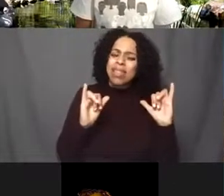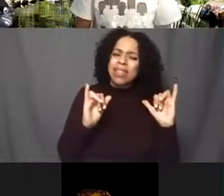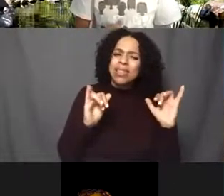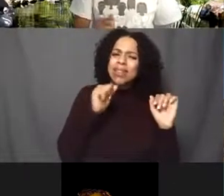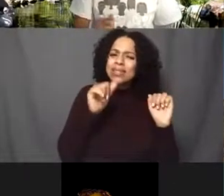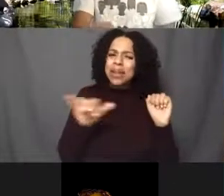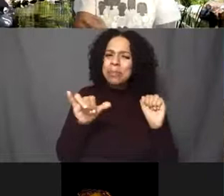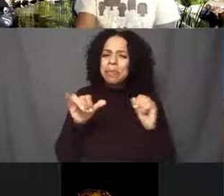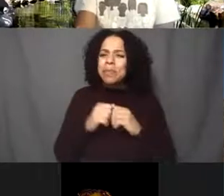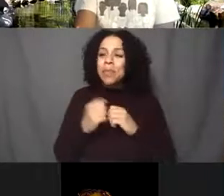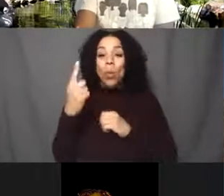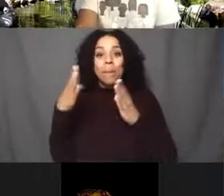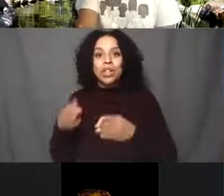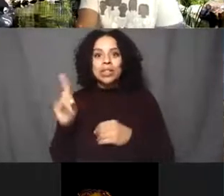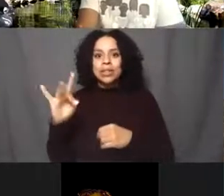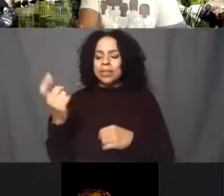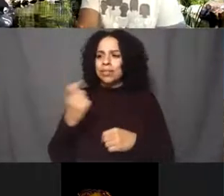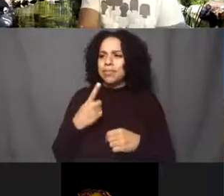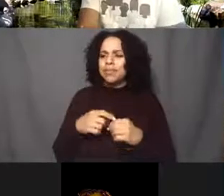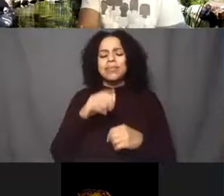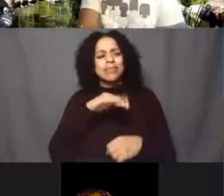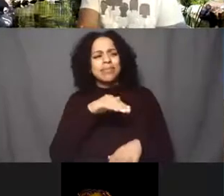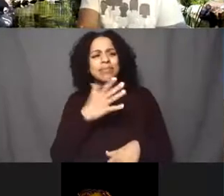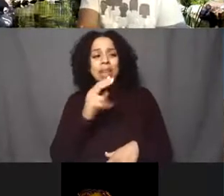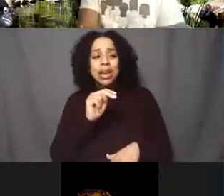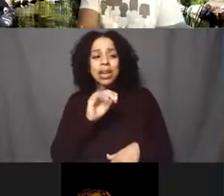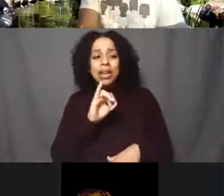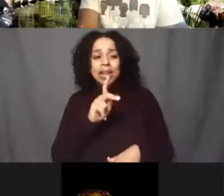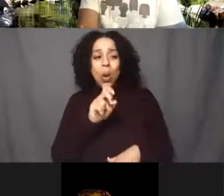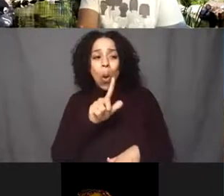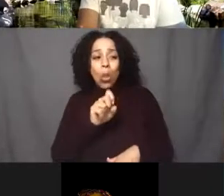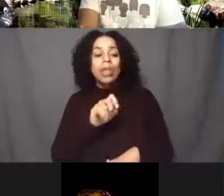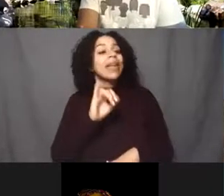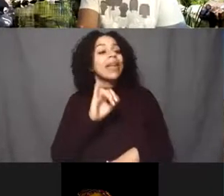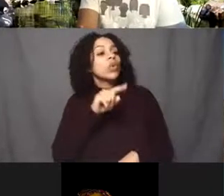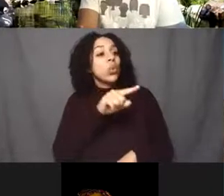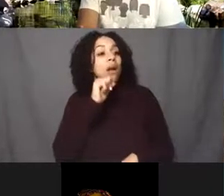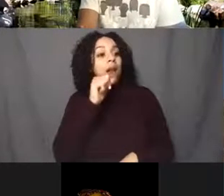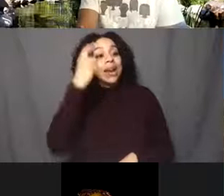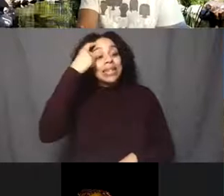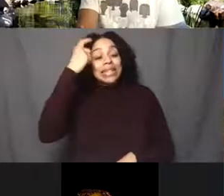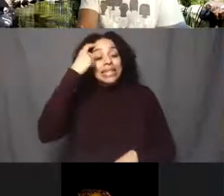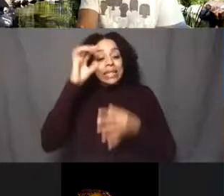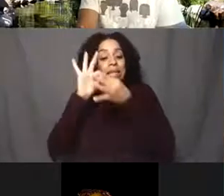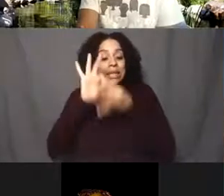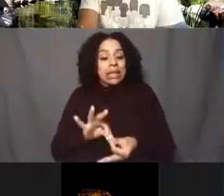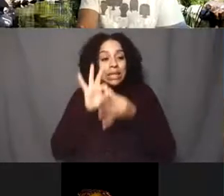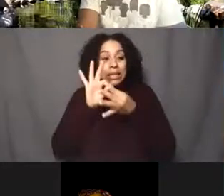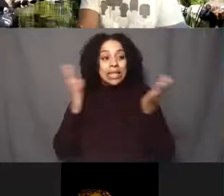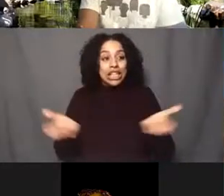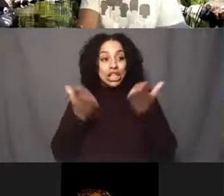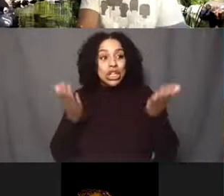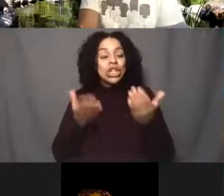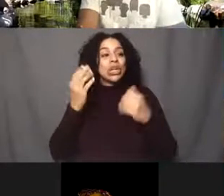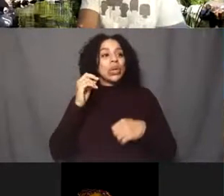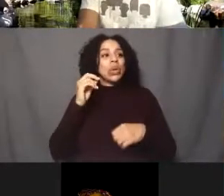grasp before. And he was like, Nikole, like, you can't do this work if you're not here. So if you are like letting this work kill you, the